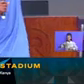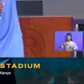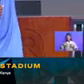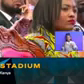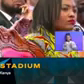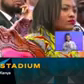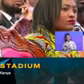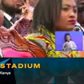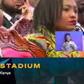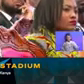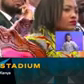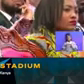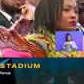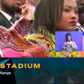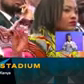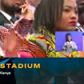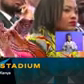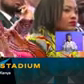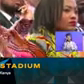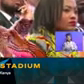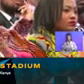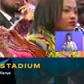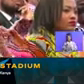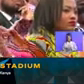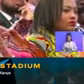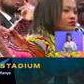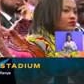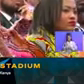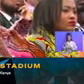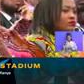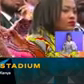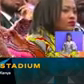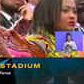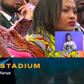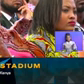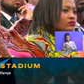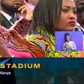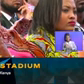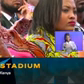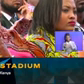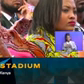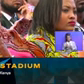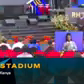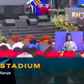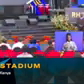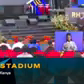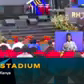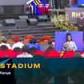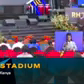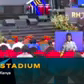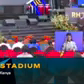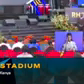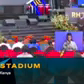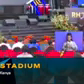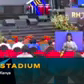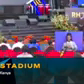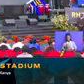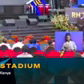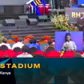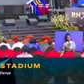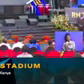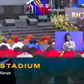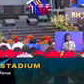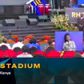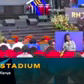10,000 members in Africa then he said something else that blew my mind you know because sometimes we like to